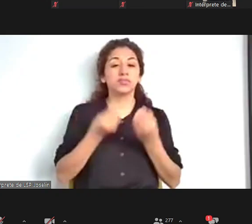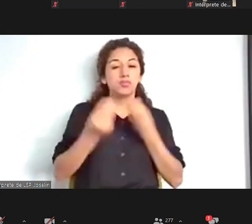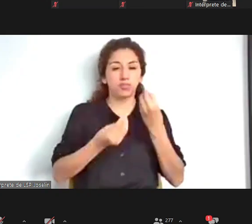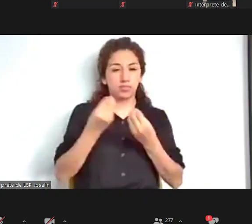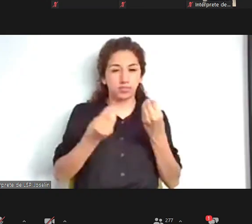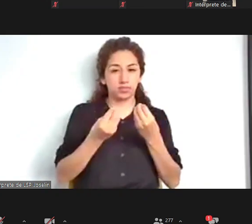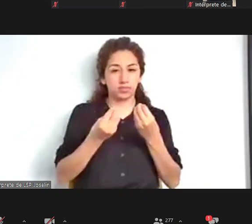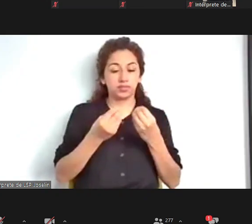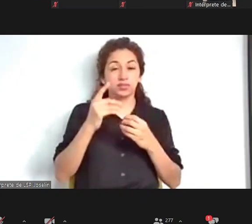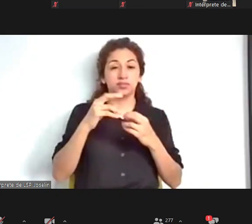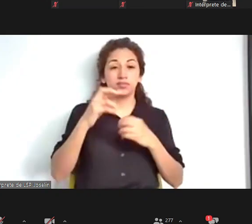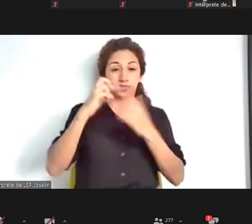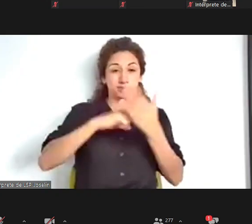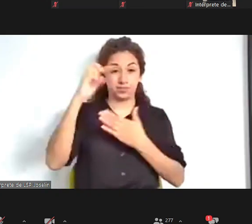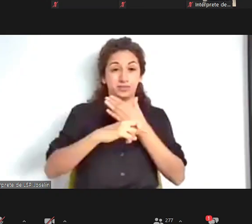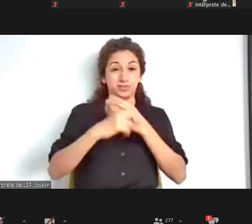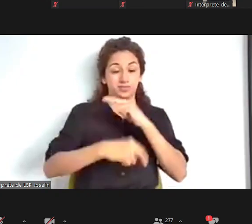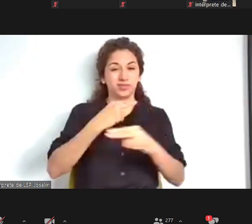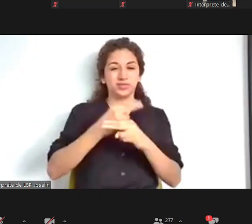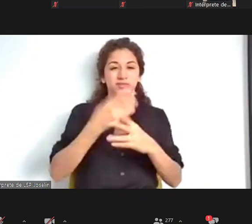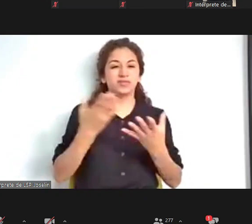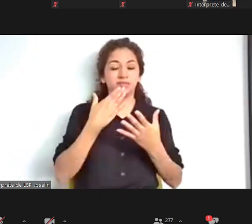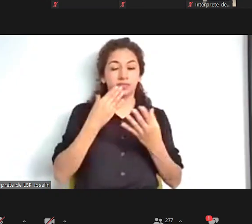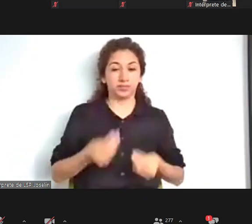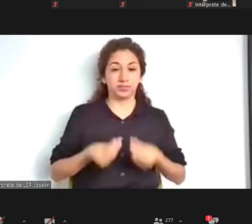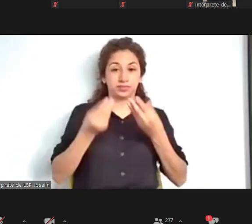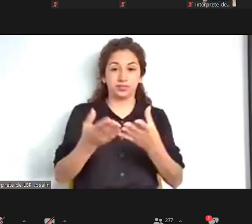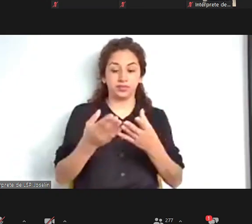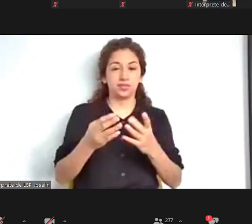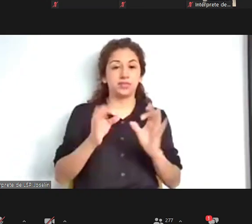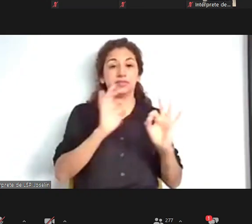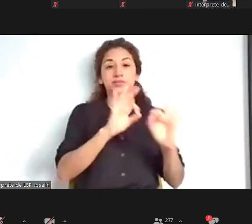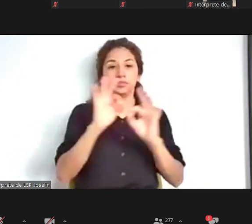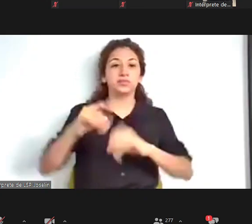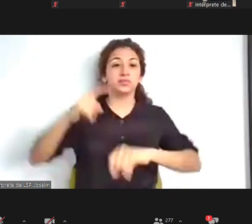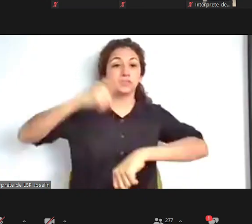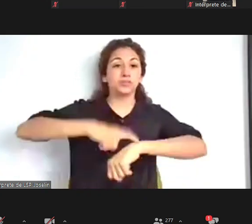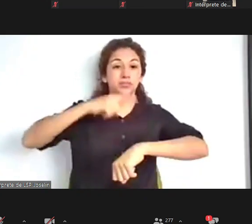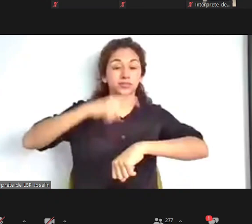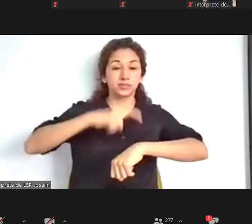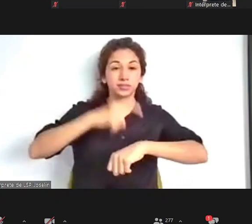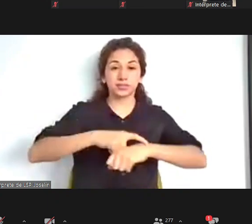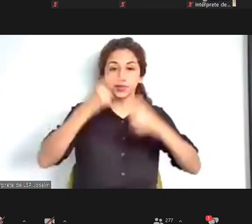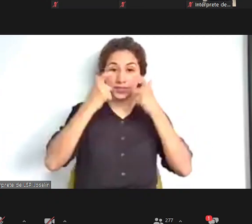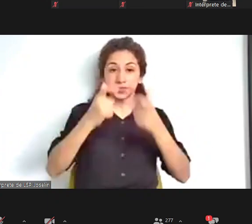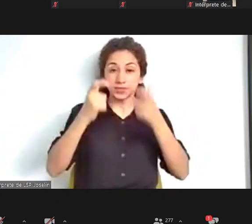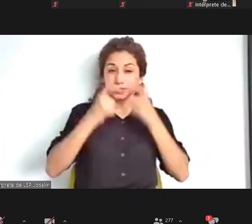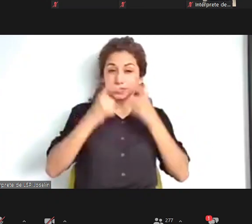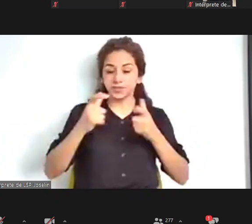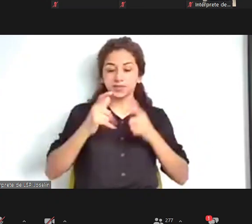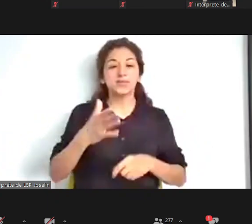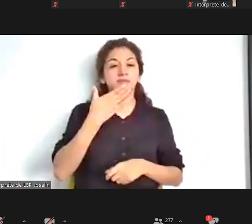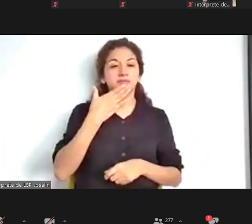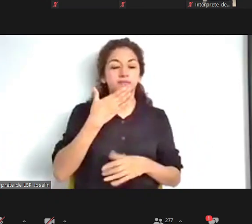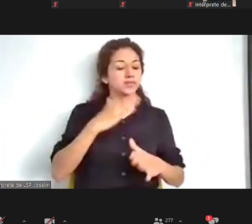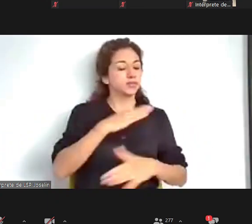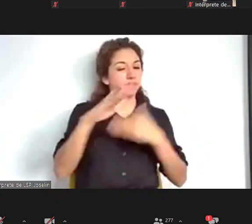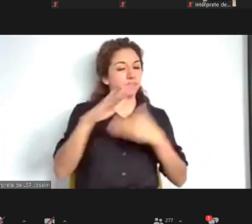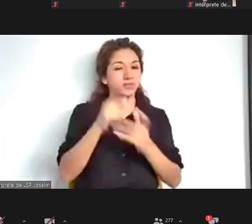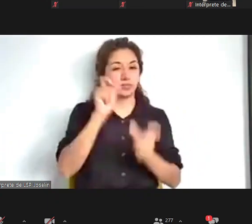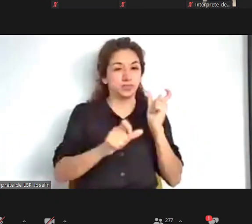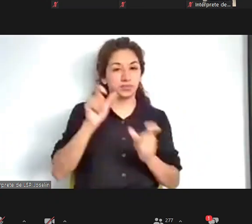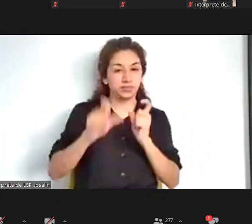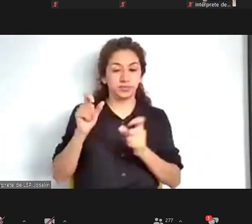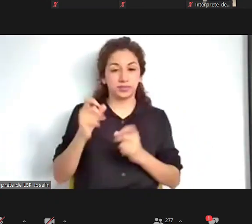of the plan national plan we must to guarantee that active participation and periodical participation of all those